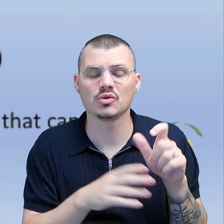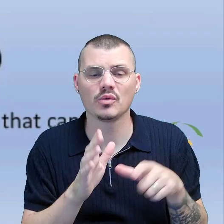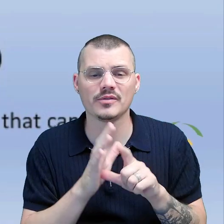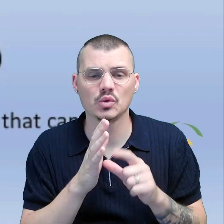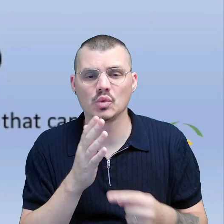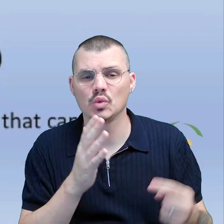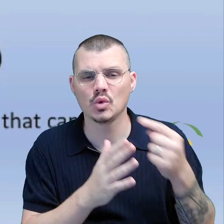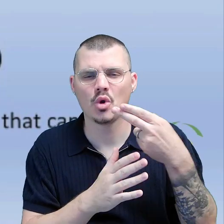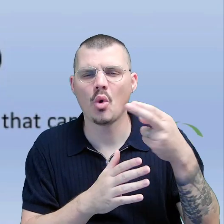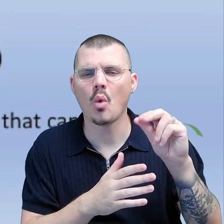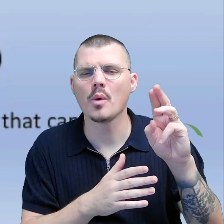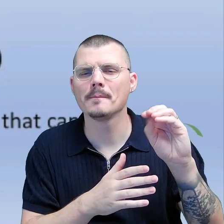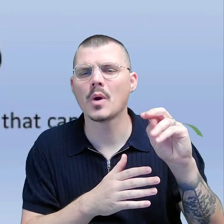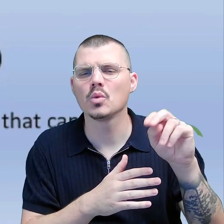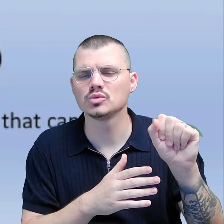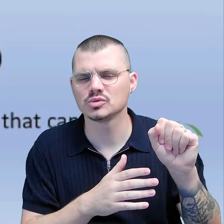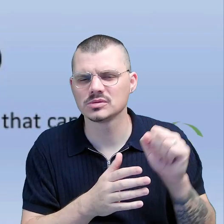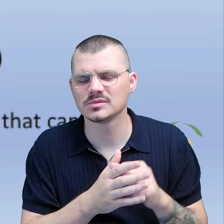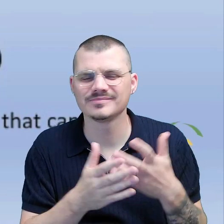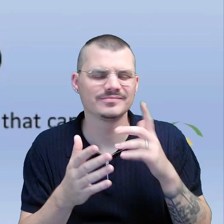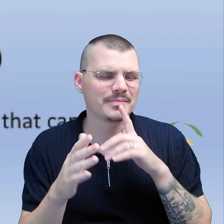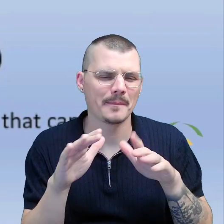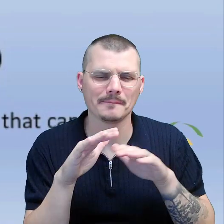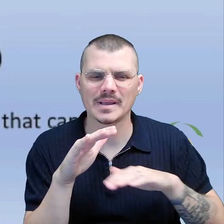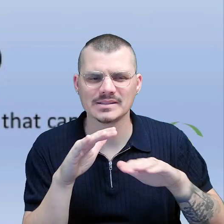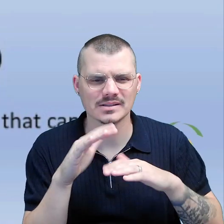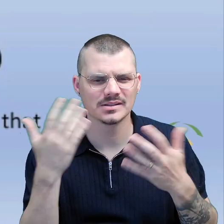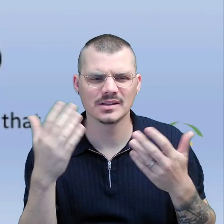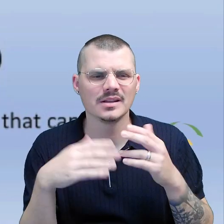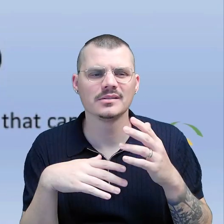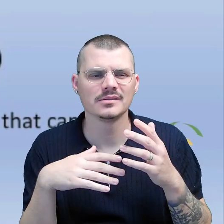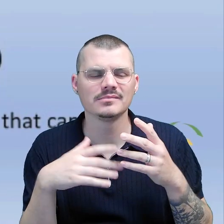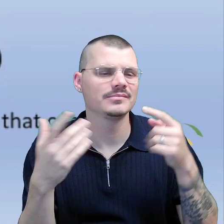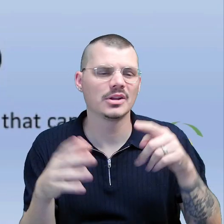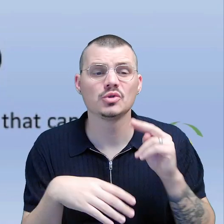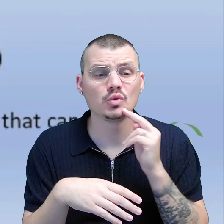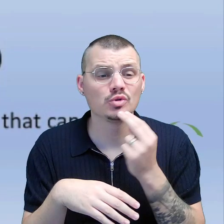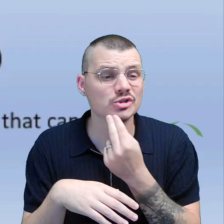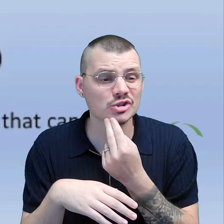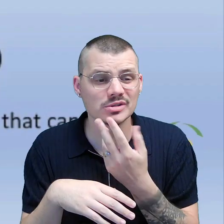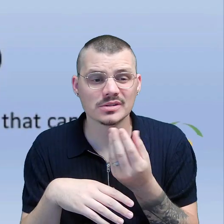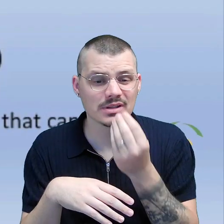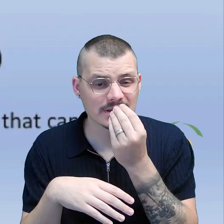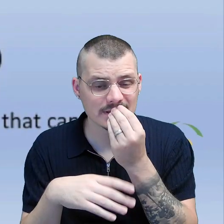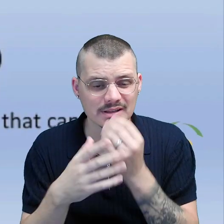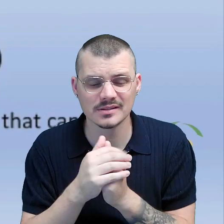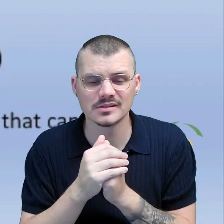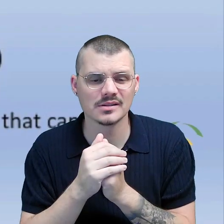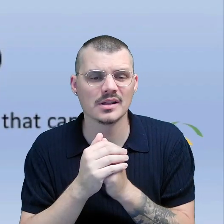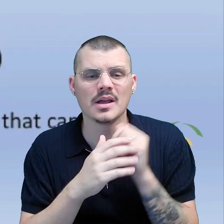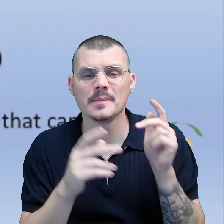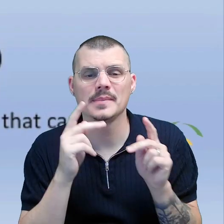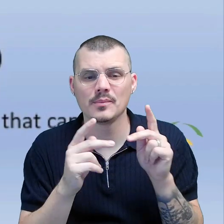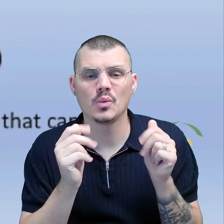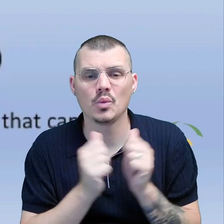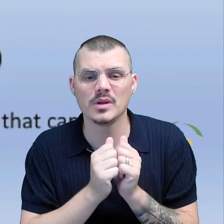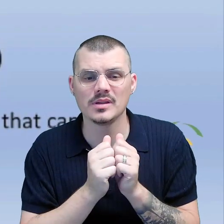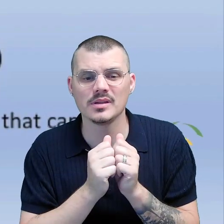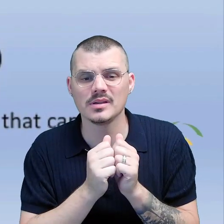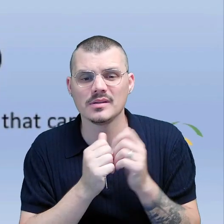Endocrine review, hormones, basically nutrition. People